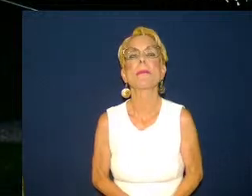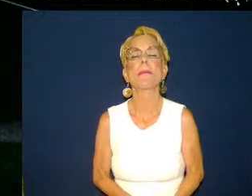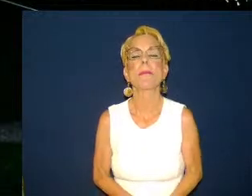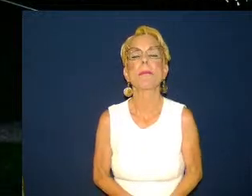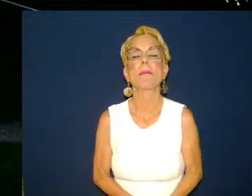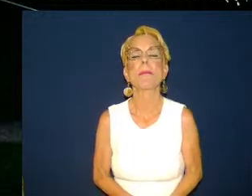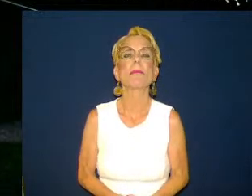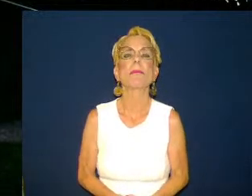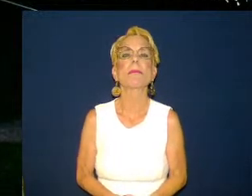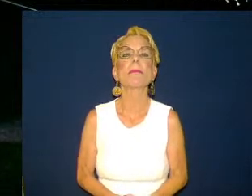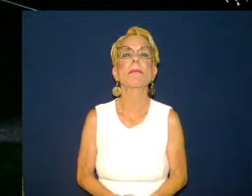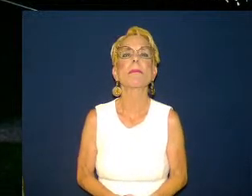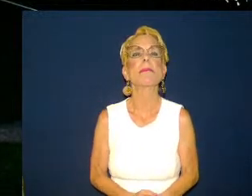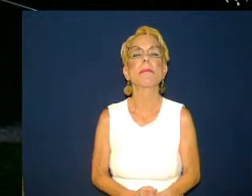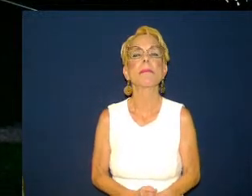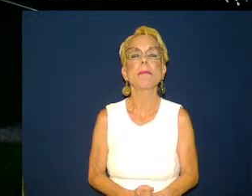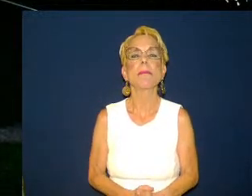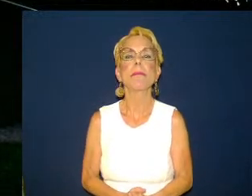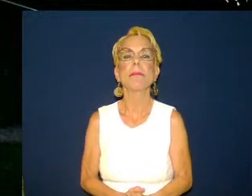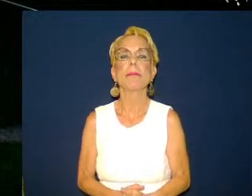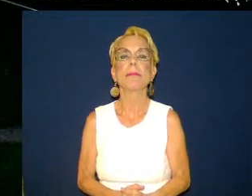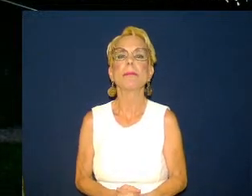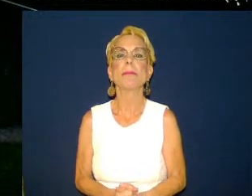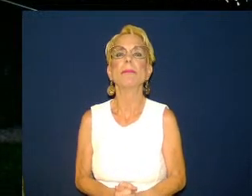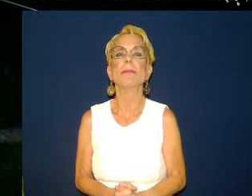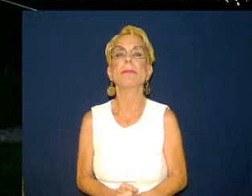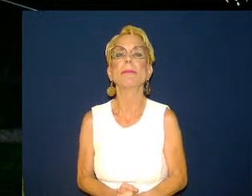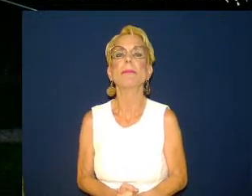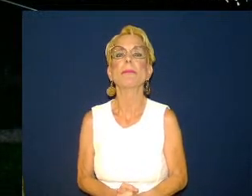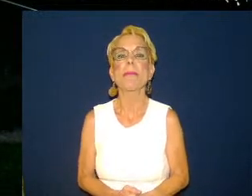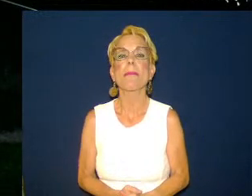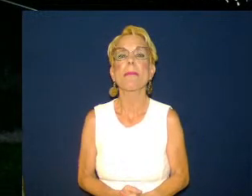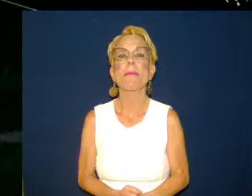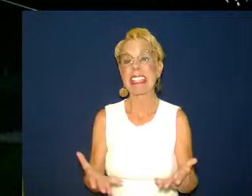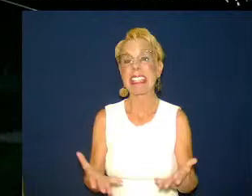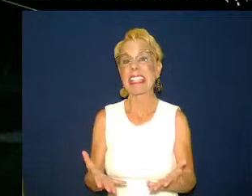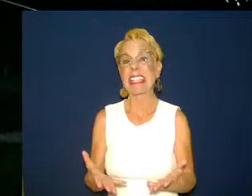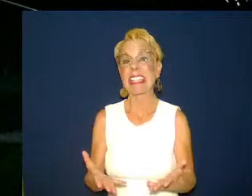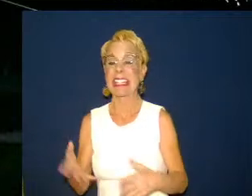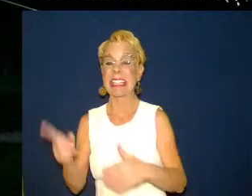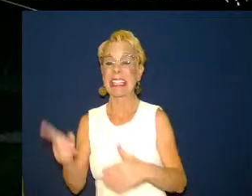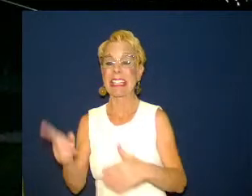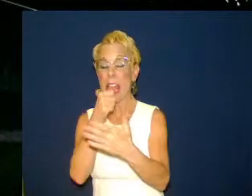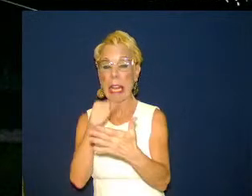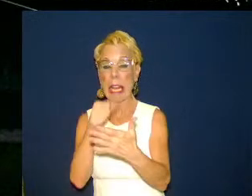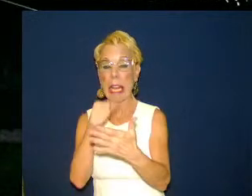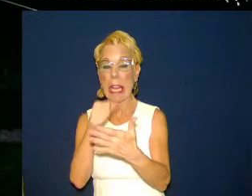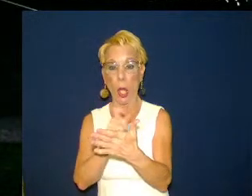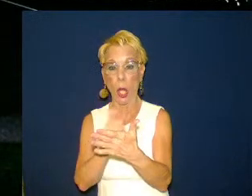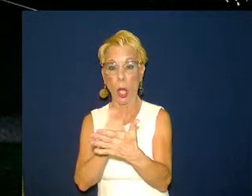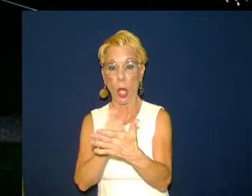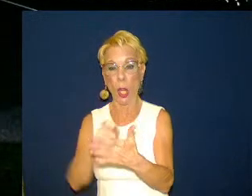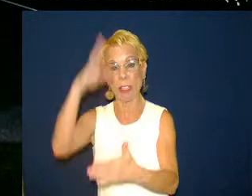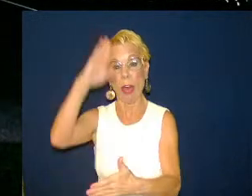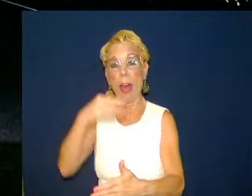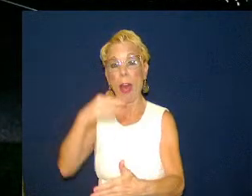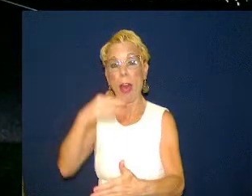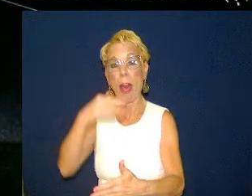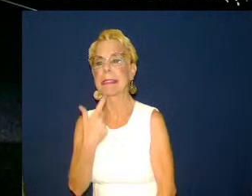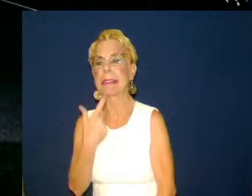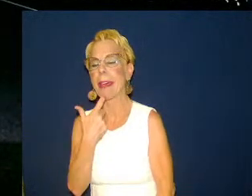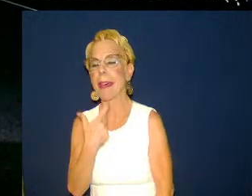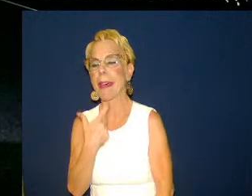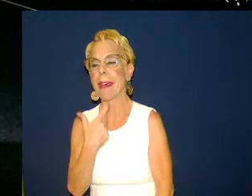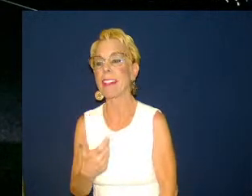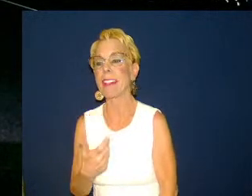letter to the angel of the church. This is the message from the one who is holy and true. Man, when I read that, I thought, I need to get out some of my